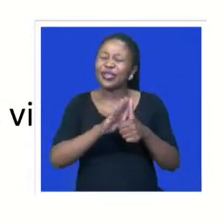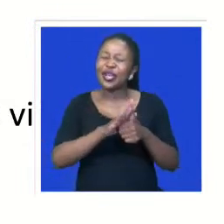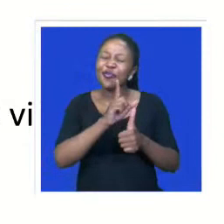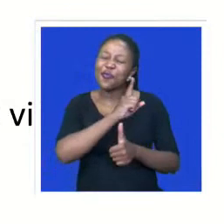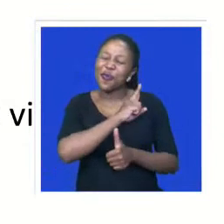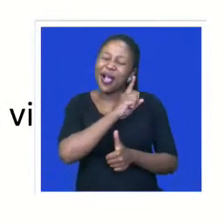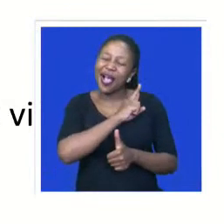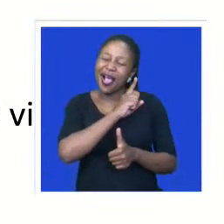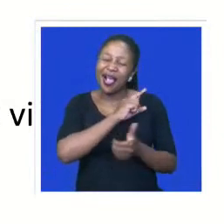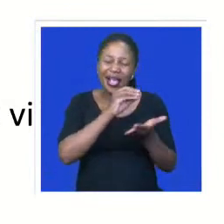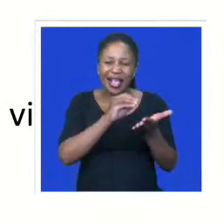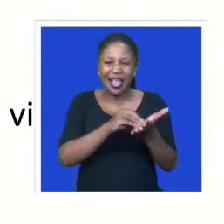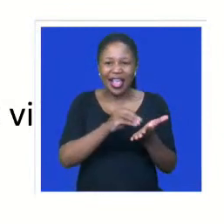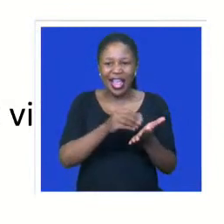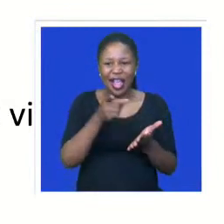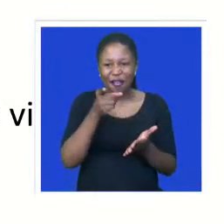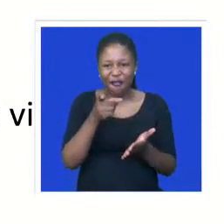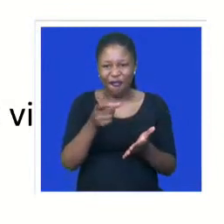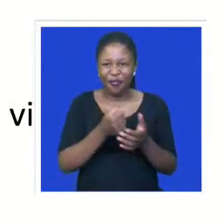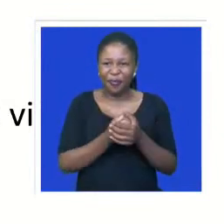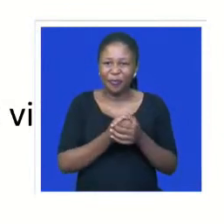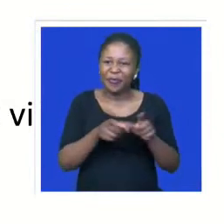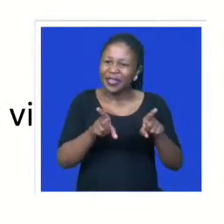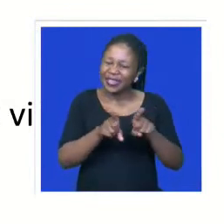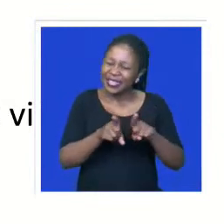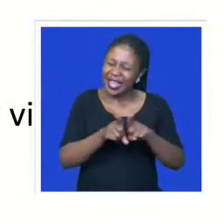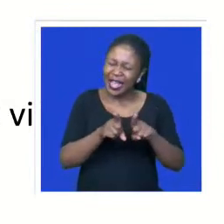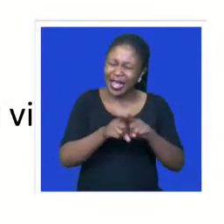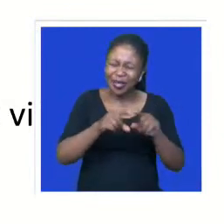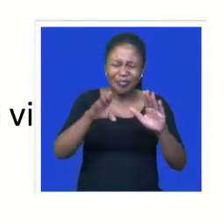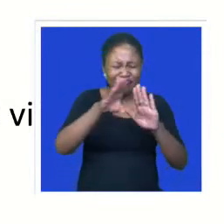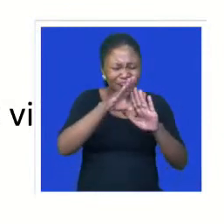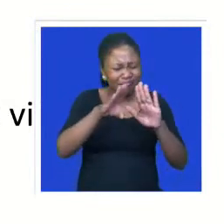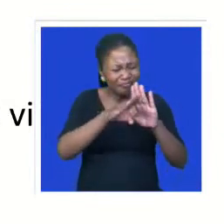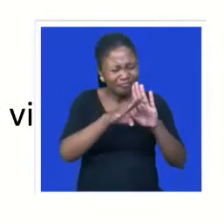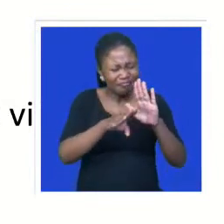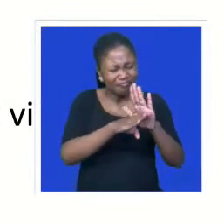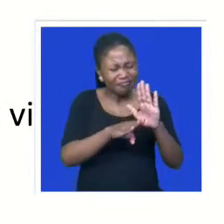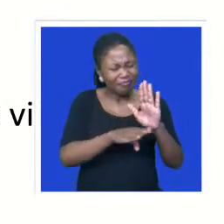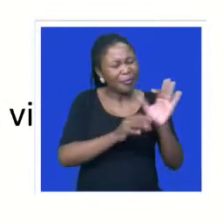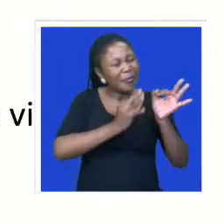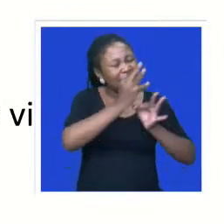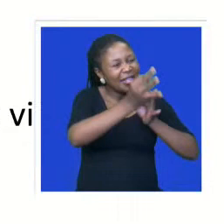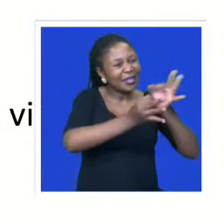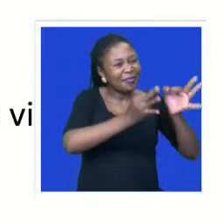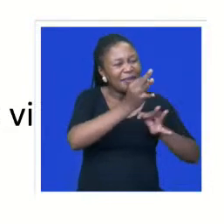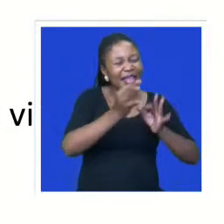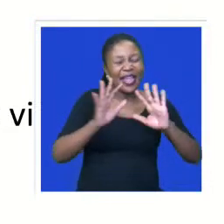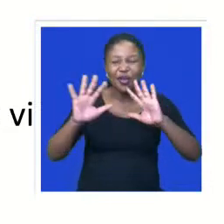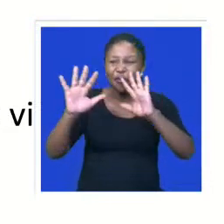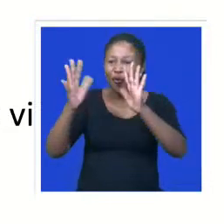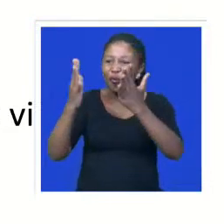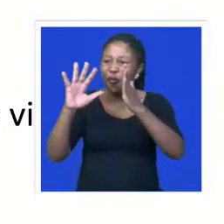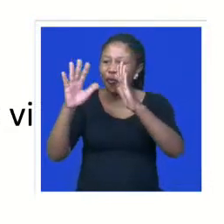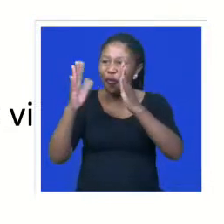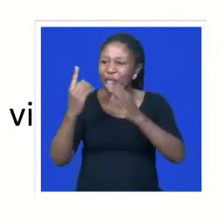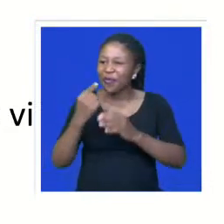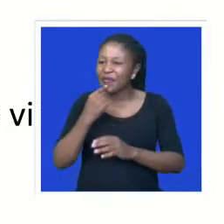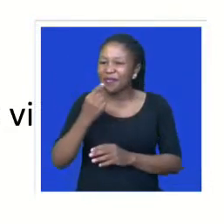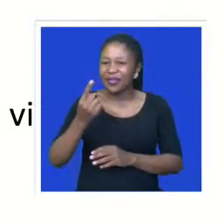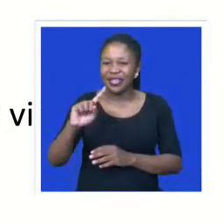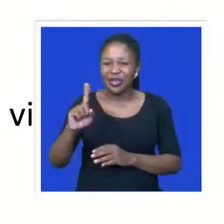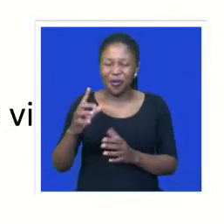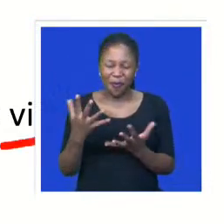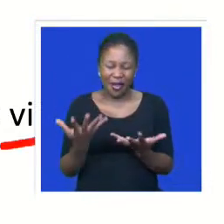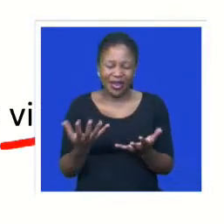have learned about Mary's character. We have looked at lessons, and also we've looked at Luke's characteristics which are